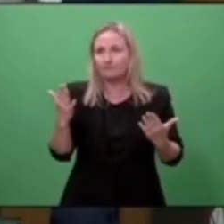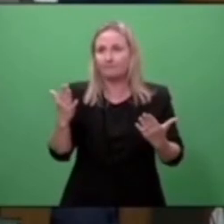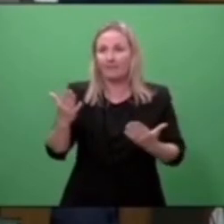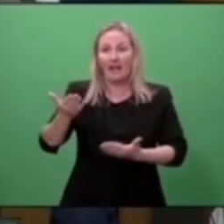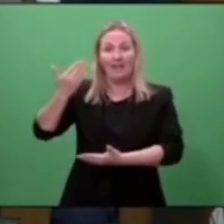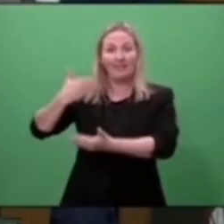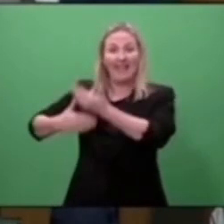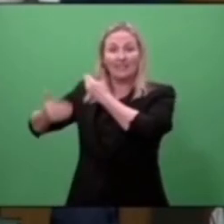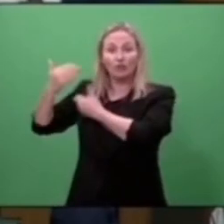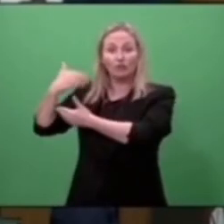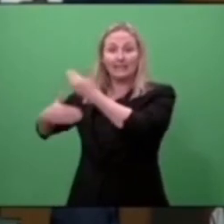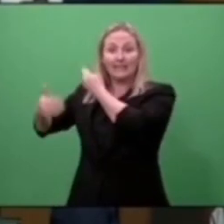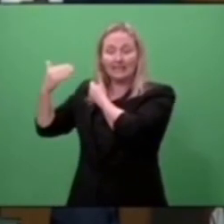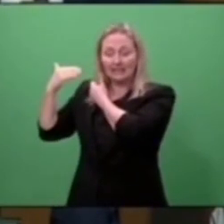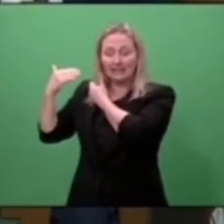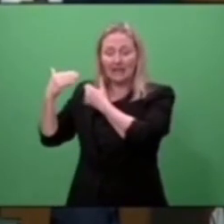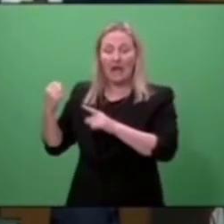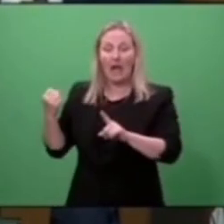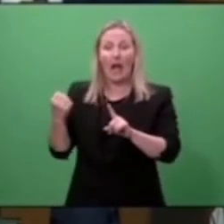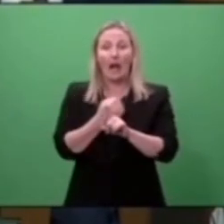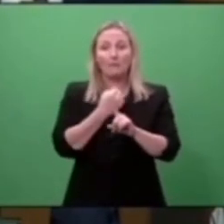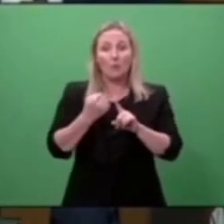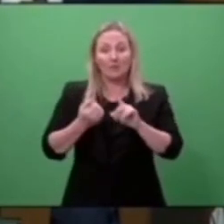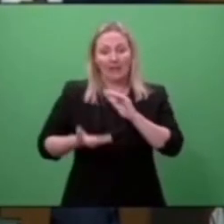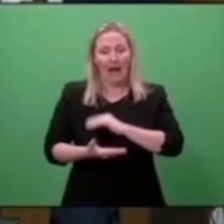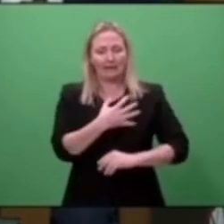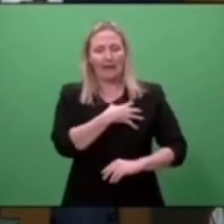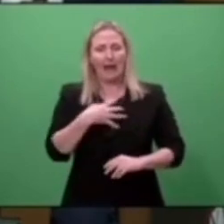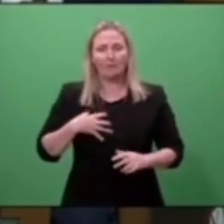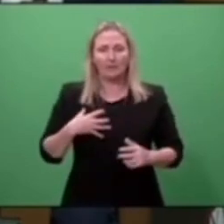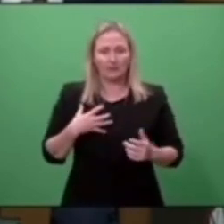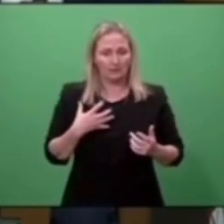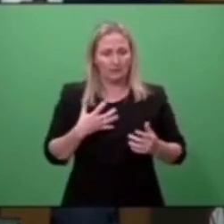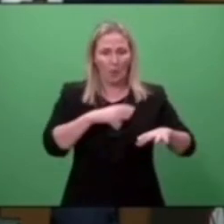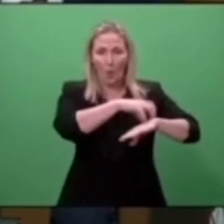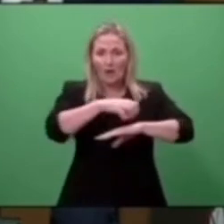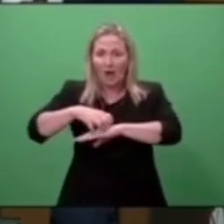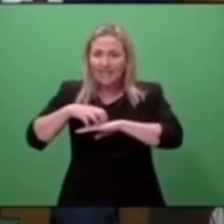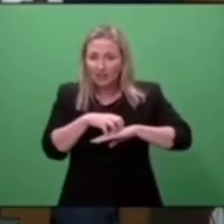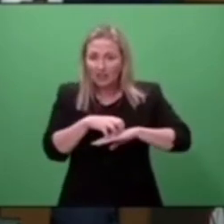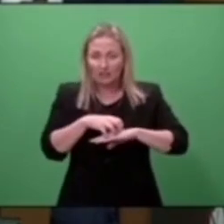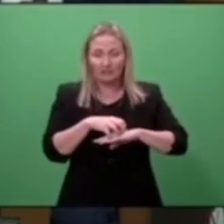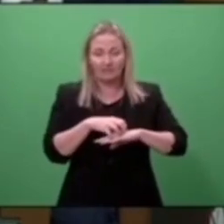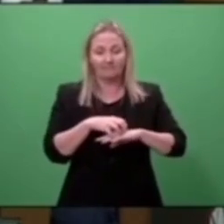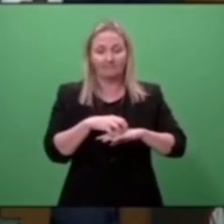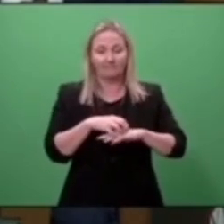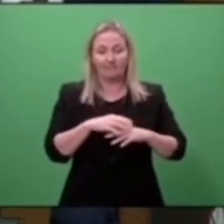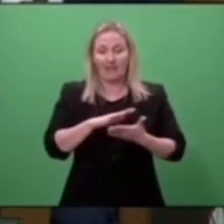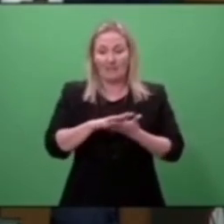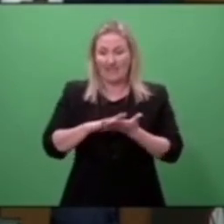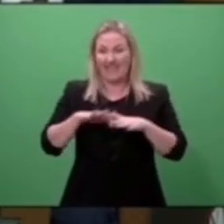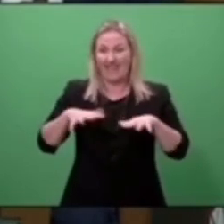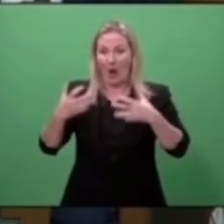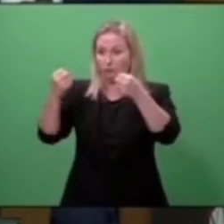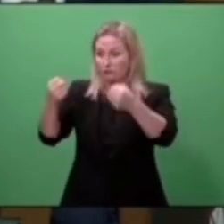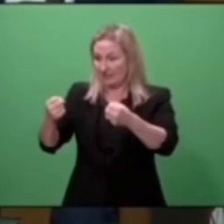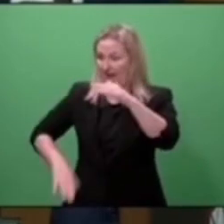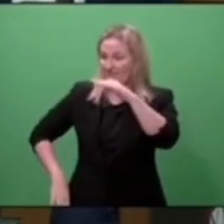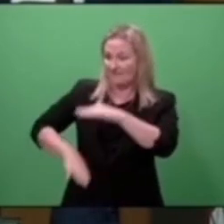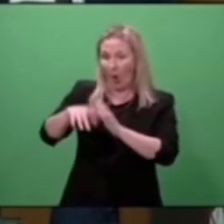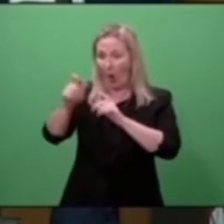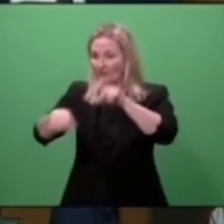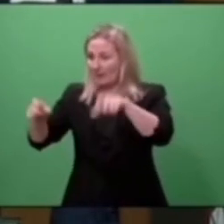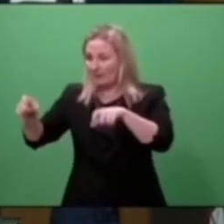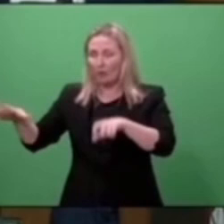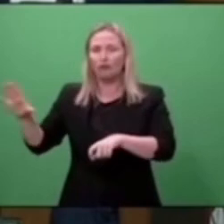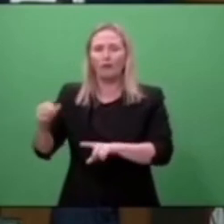and state care has led to prisons overflowing with some of the survivors of that abuse. Gangs